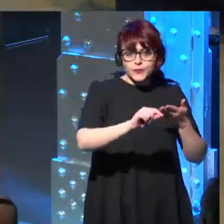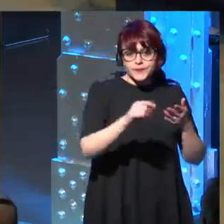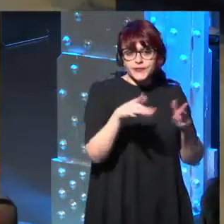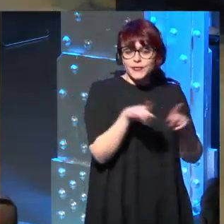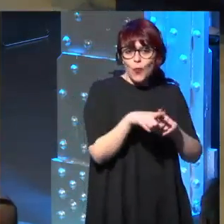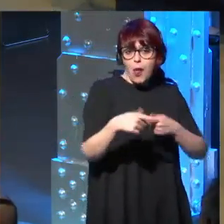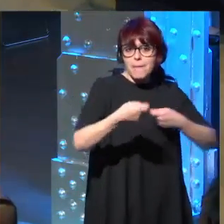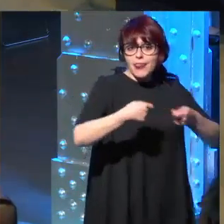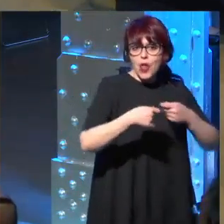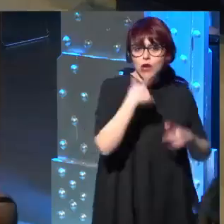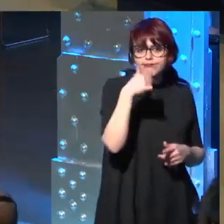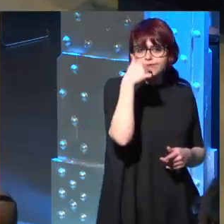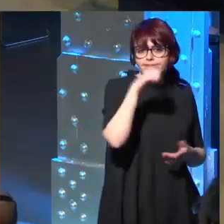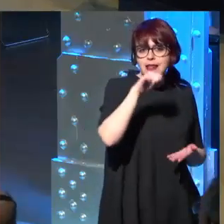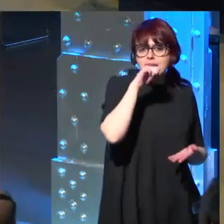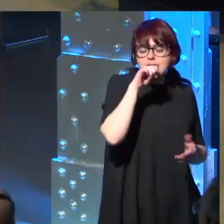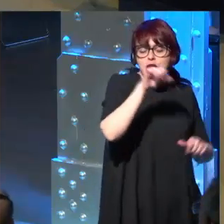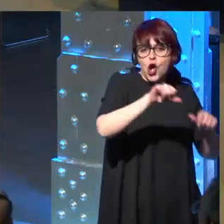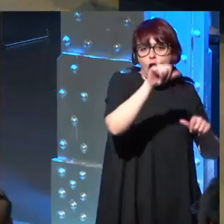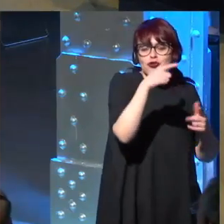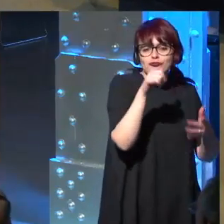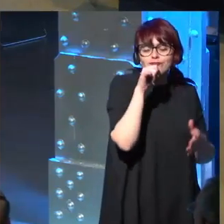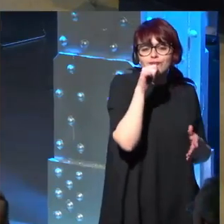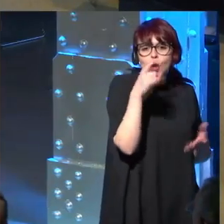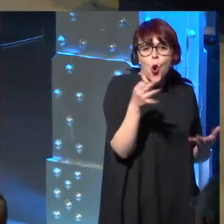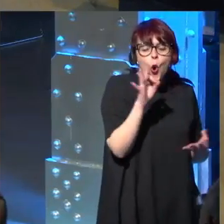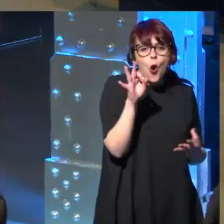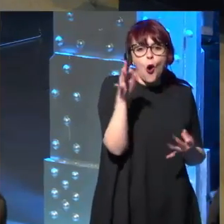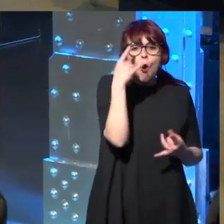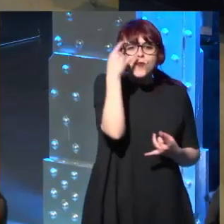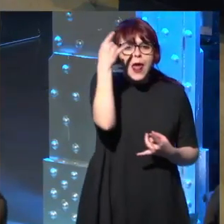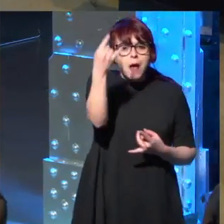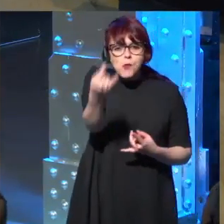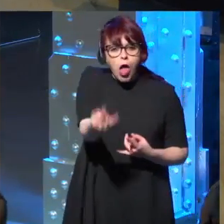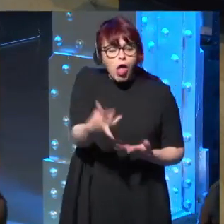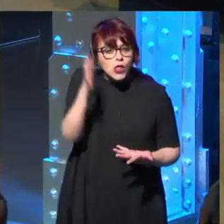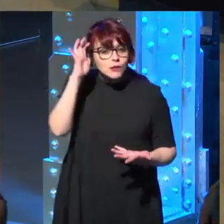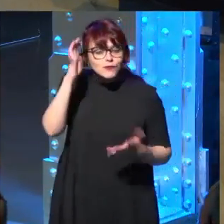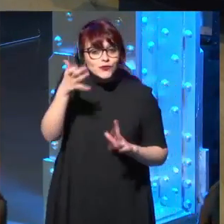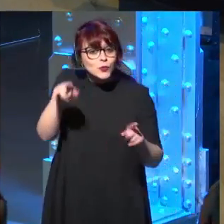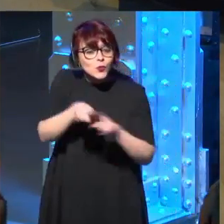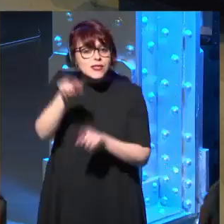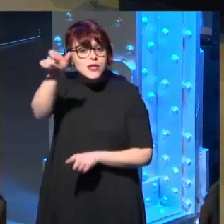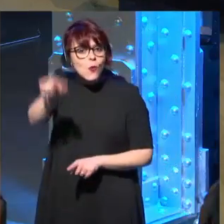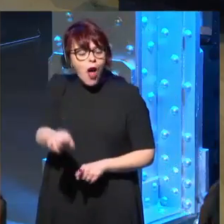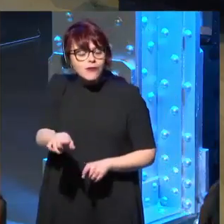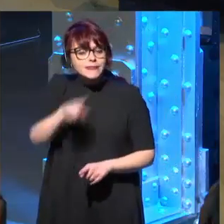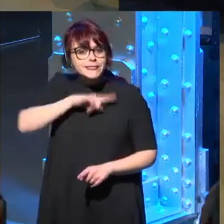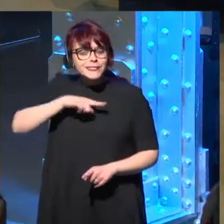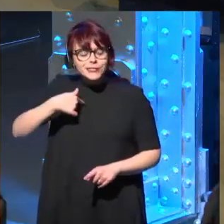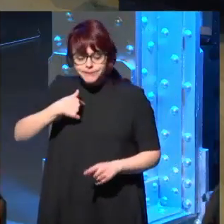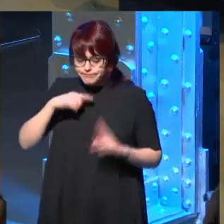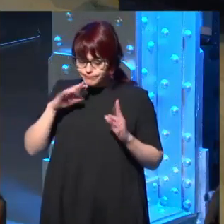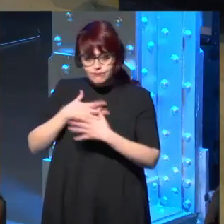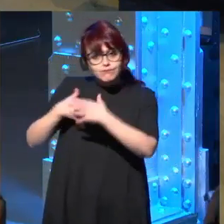even if you were writing about a alcohol seller or about